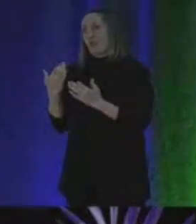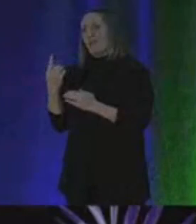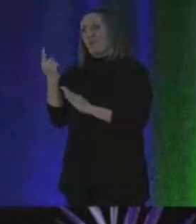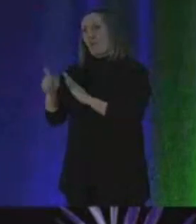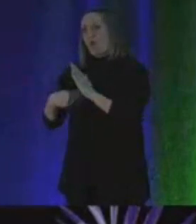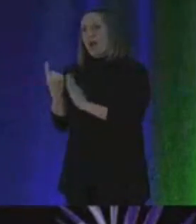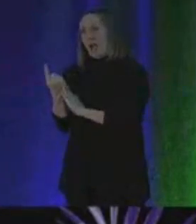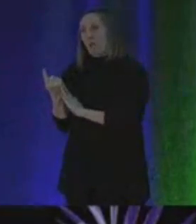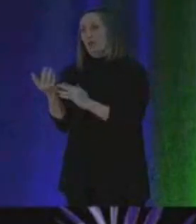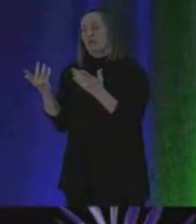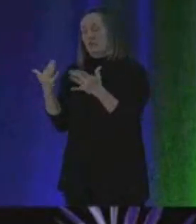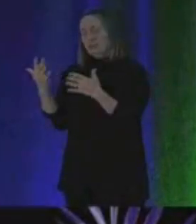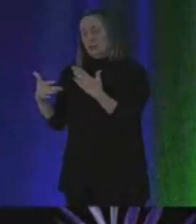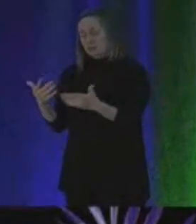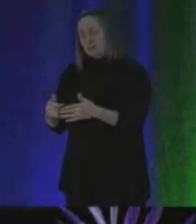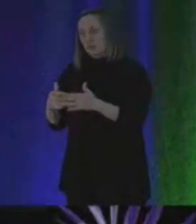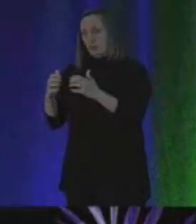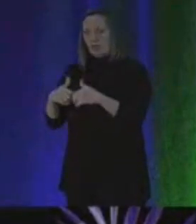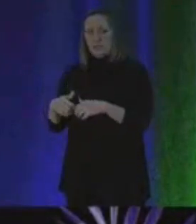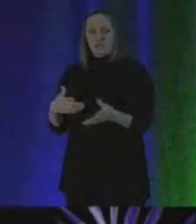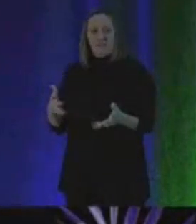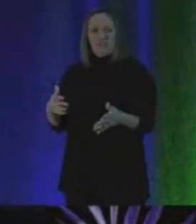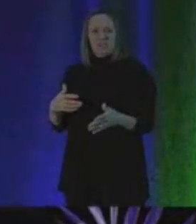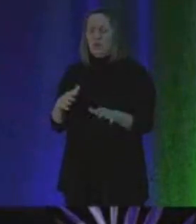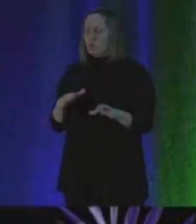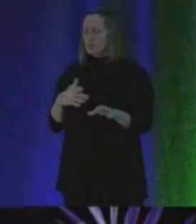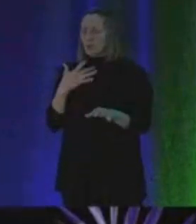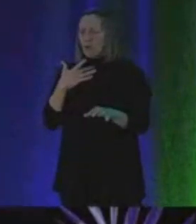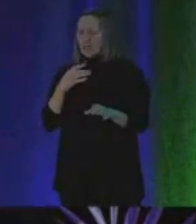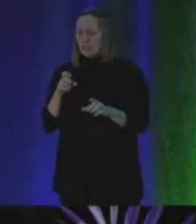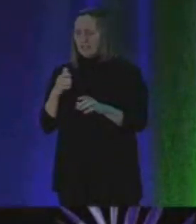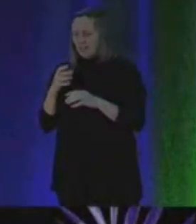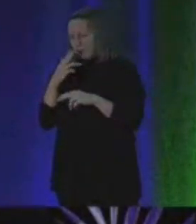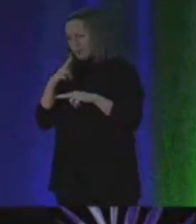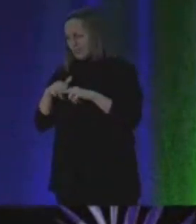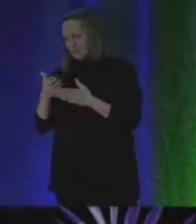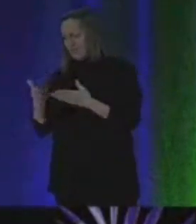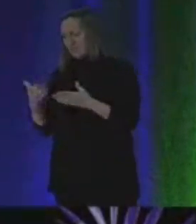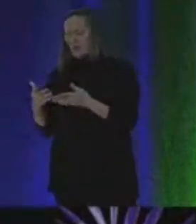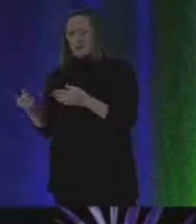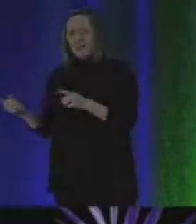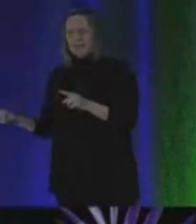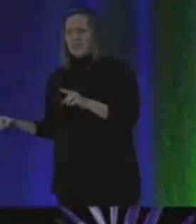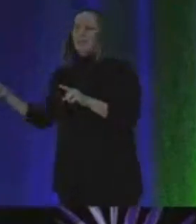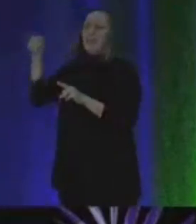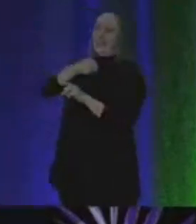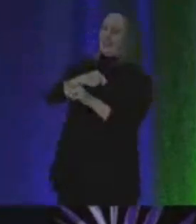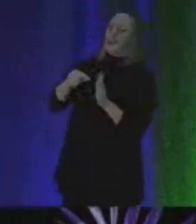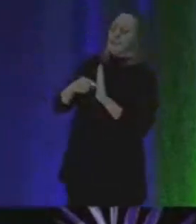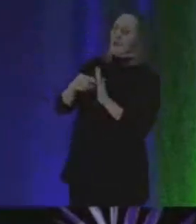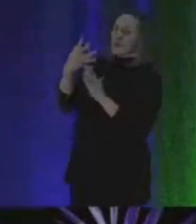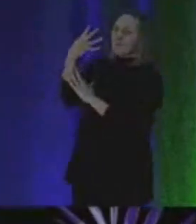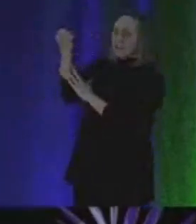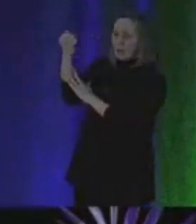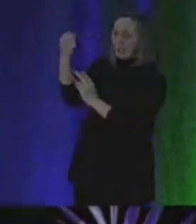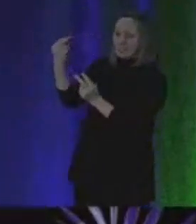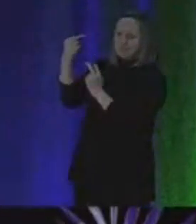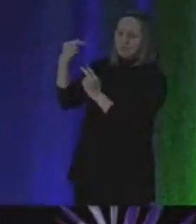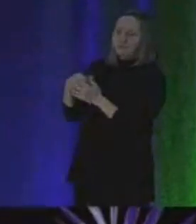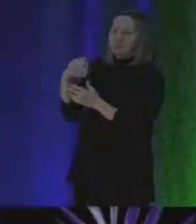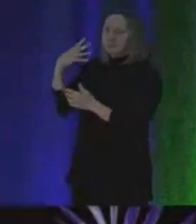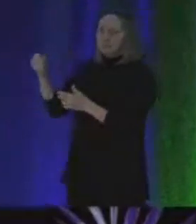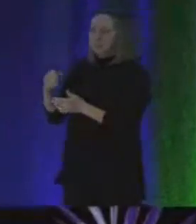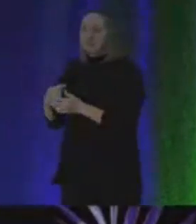No, I already did the other. Oh no, I didn't get to the other fun stuff. I need to get back here and show you memory, right?